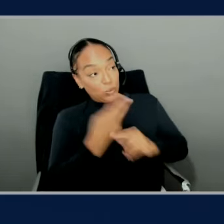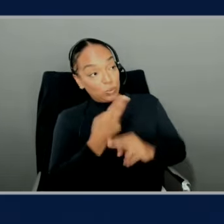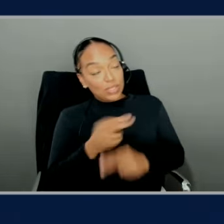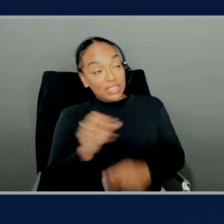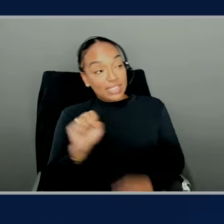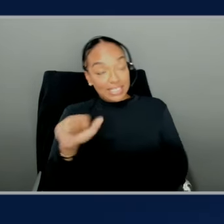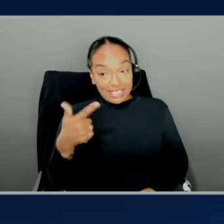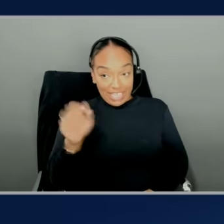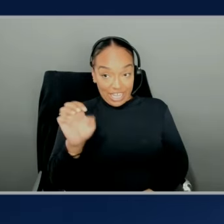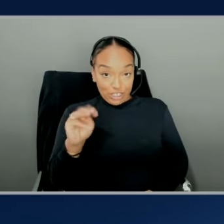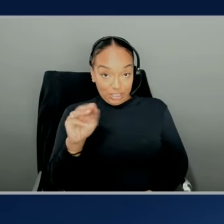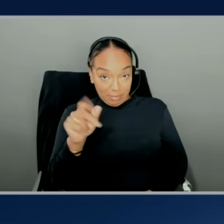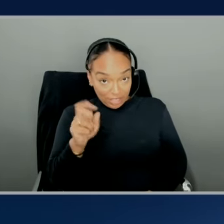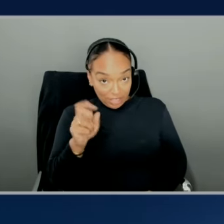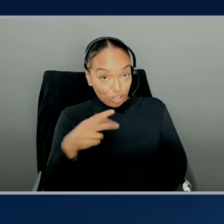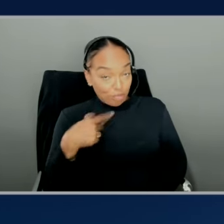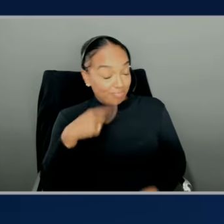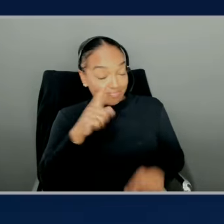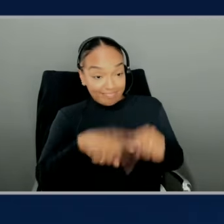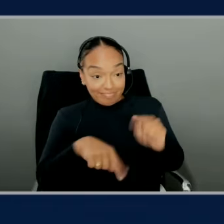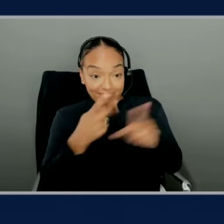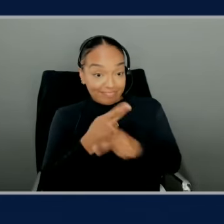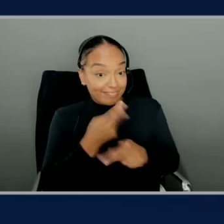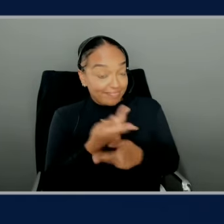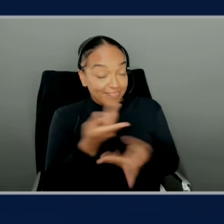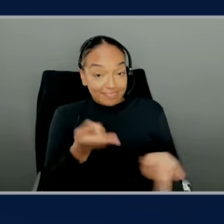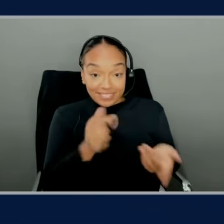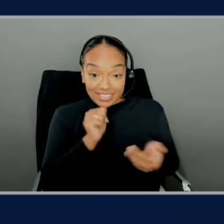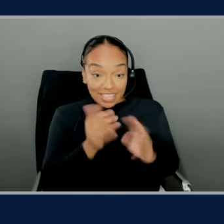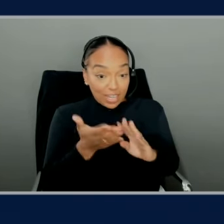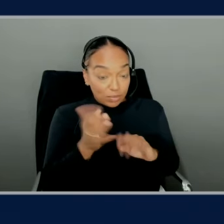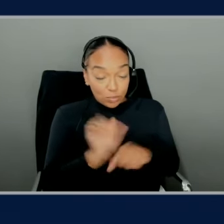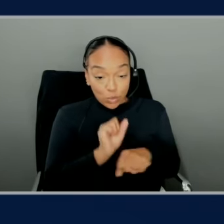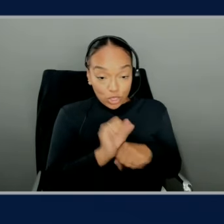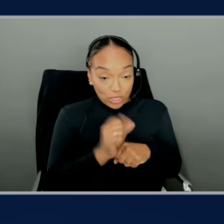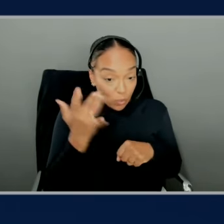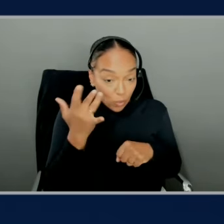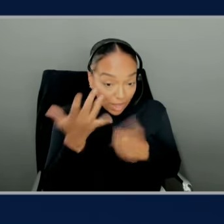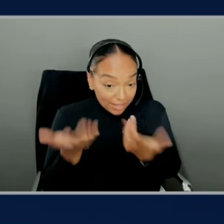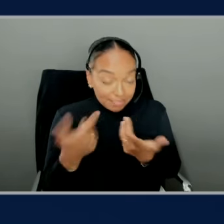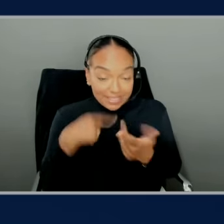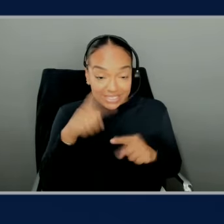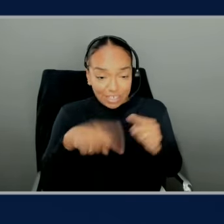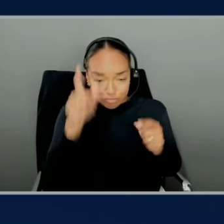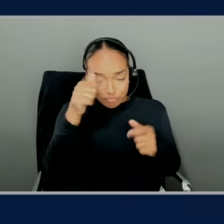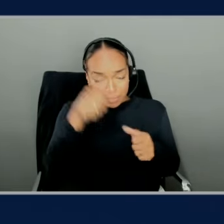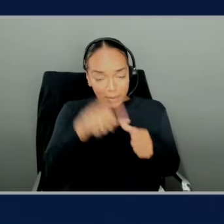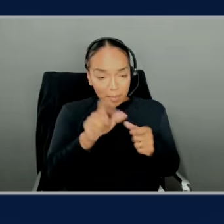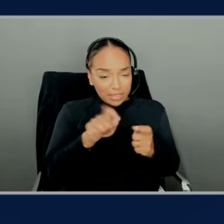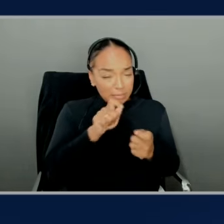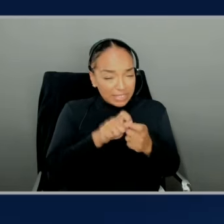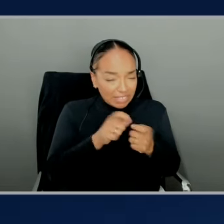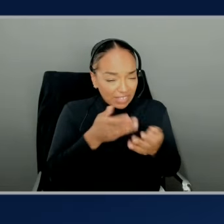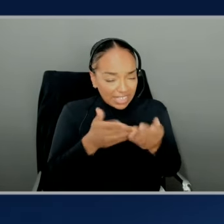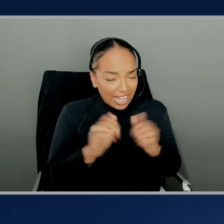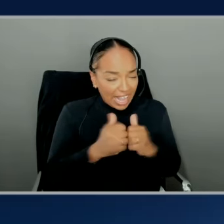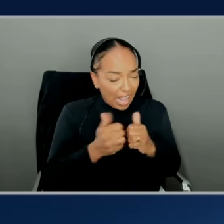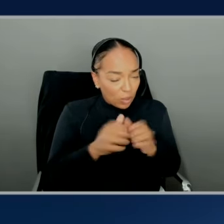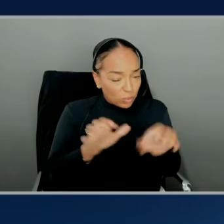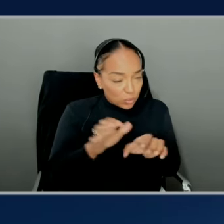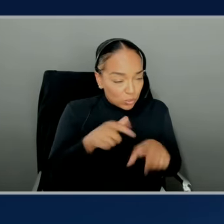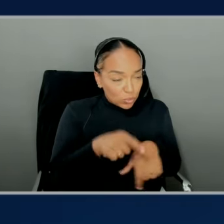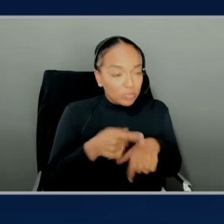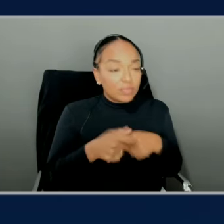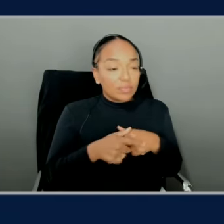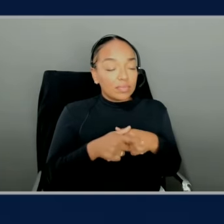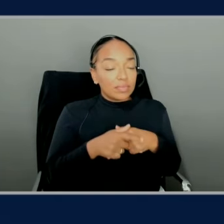I can't figure out why something's not working, or I can't remember how to do something specific. There is somewhere in there Amazon